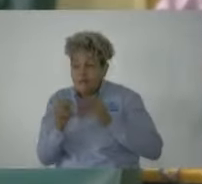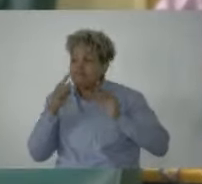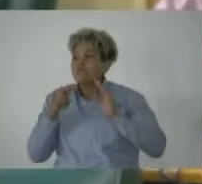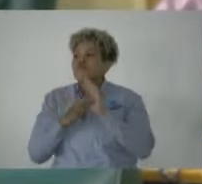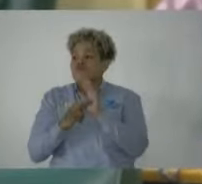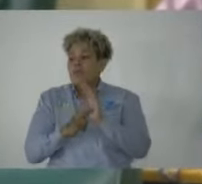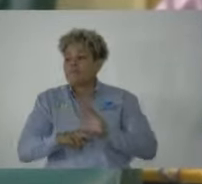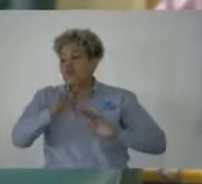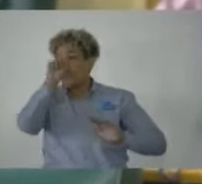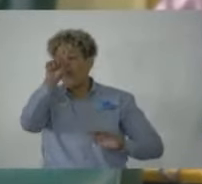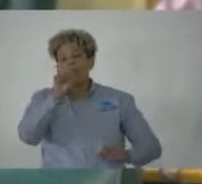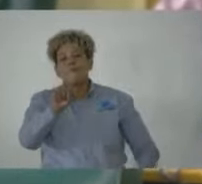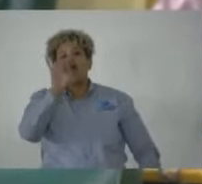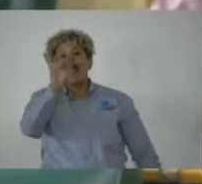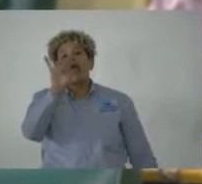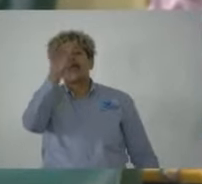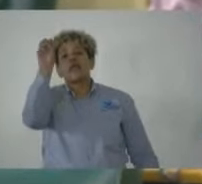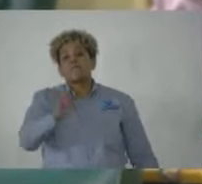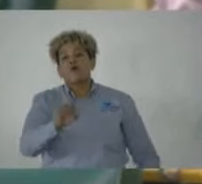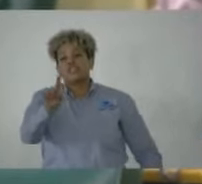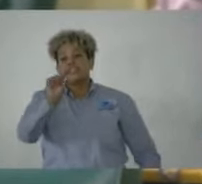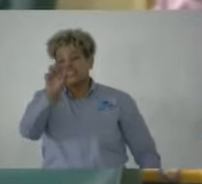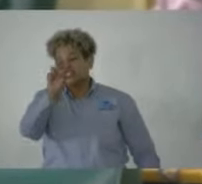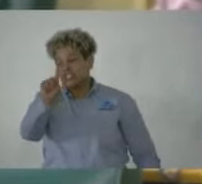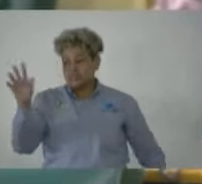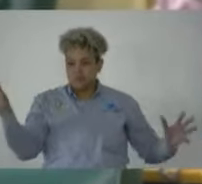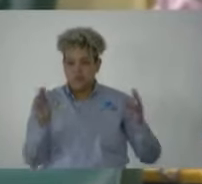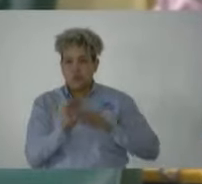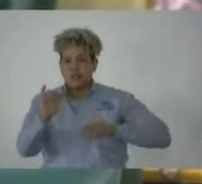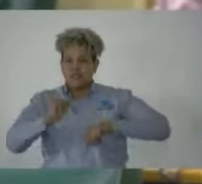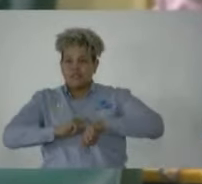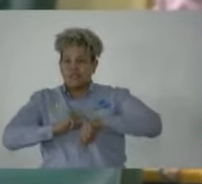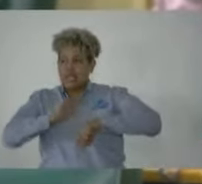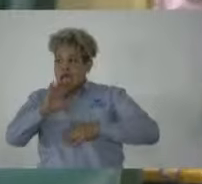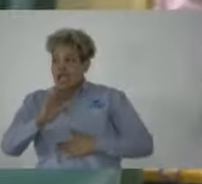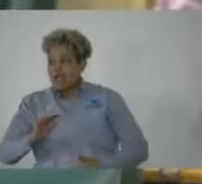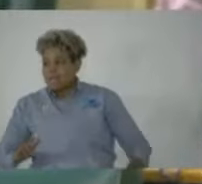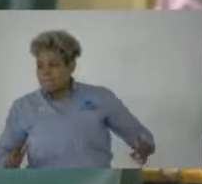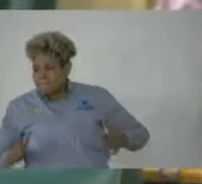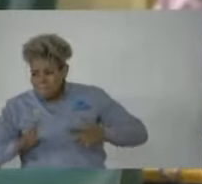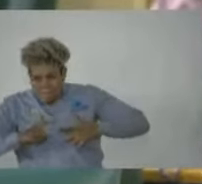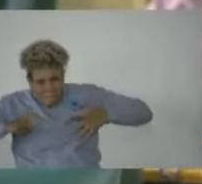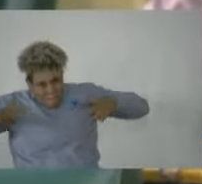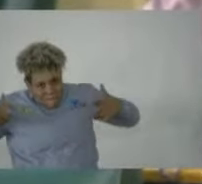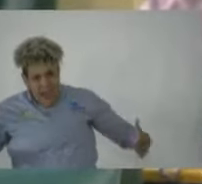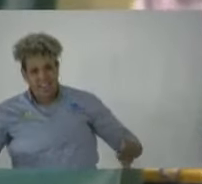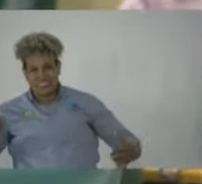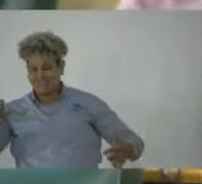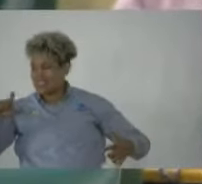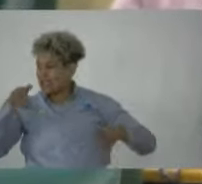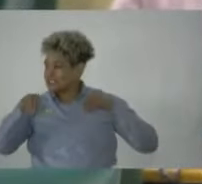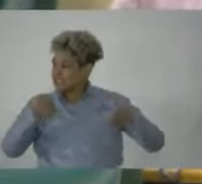representing 1.8% of GDP at the time. Massive tax package.